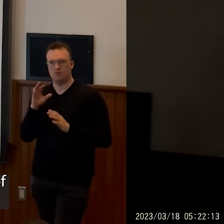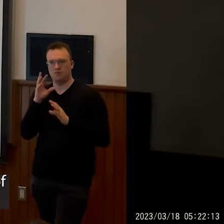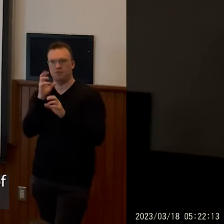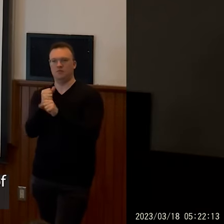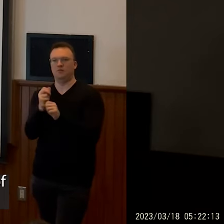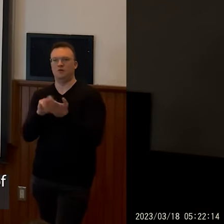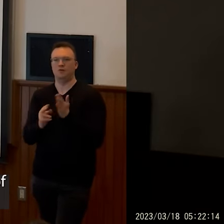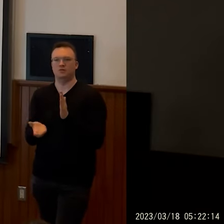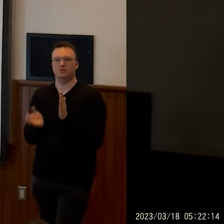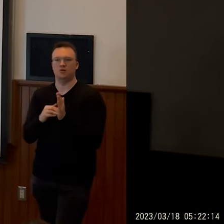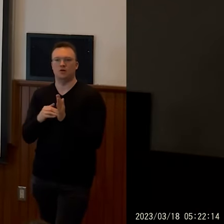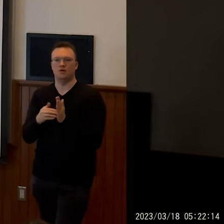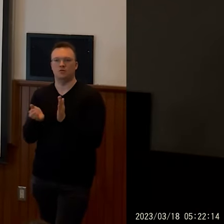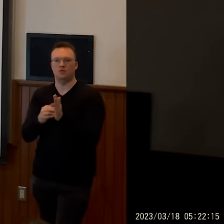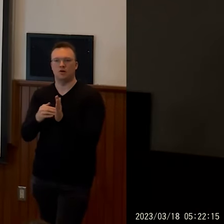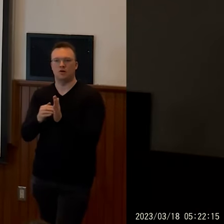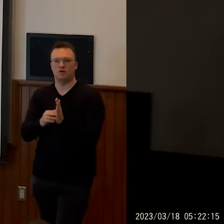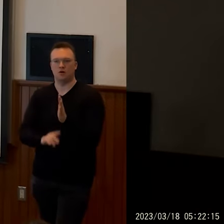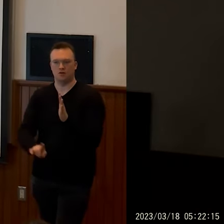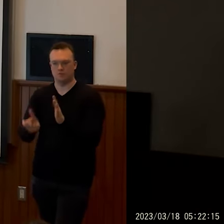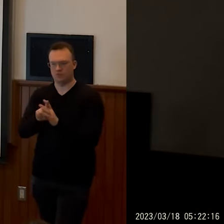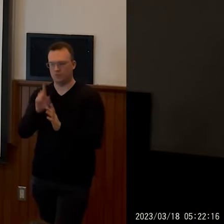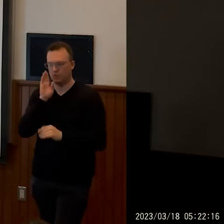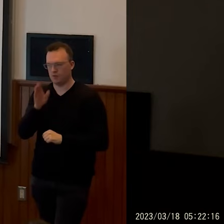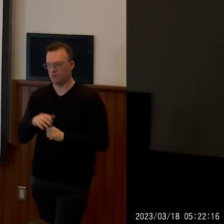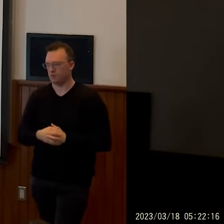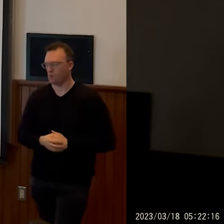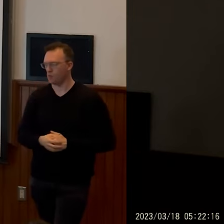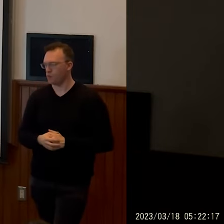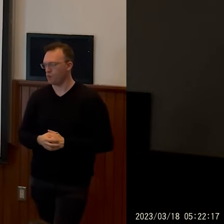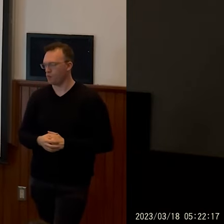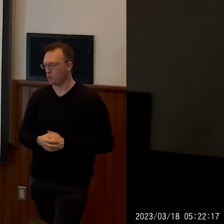again and again.